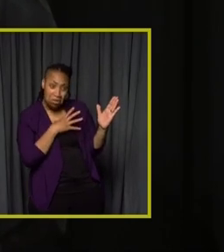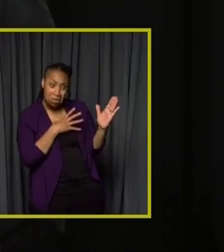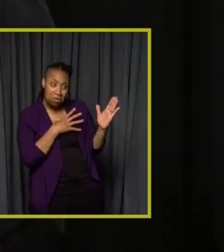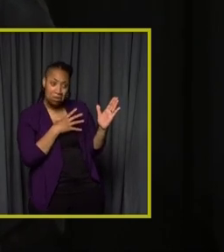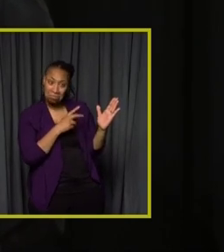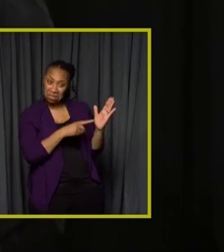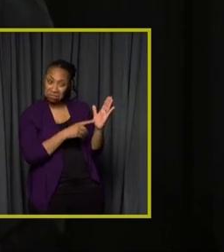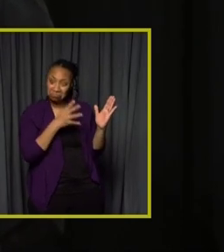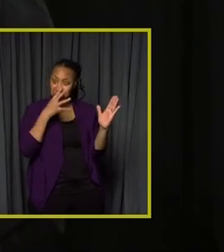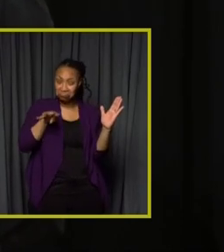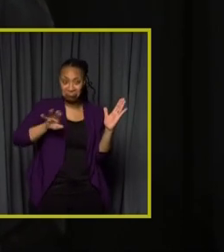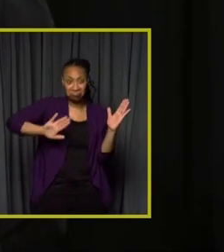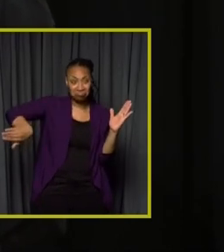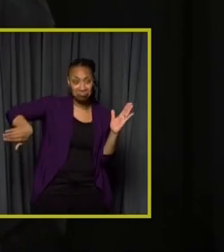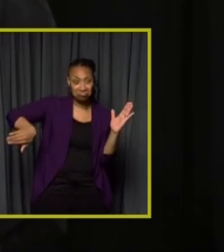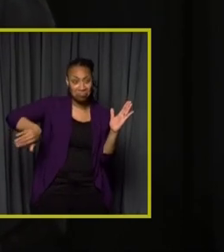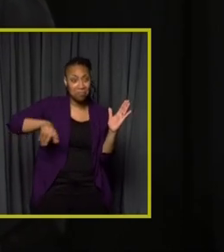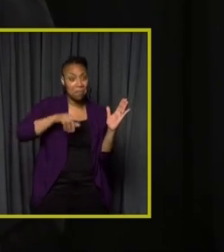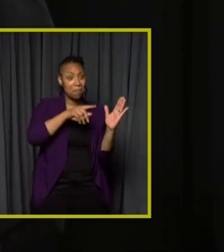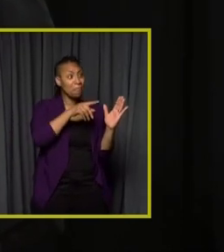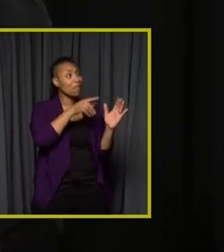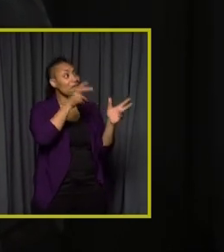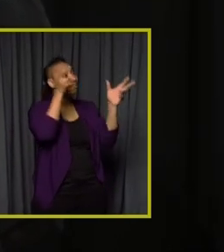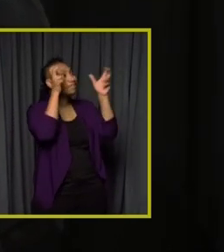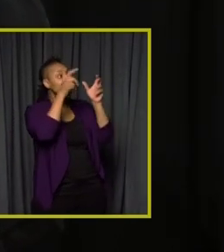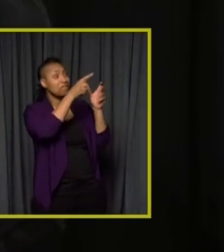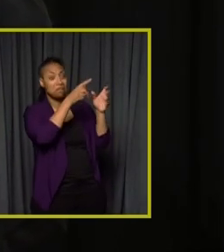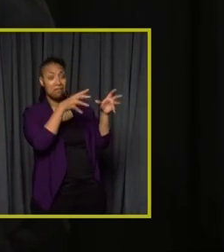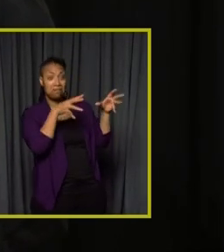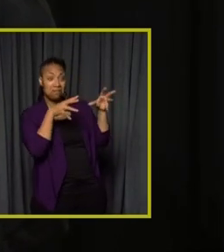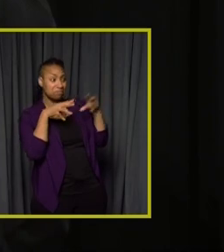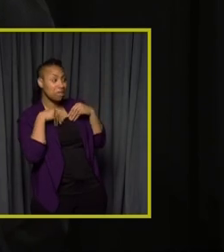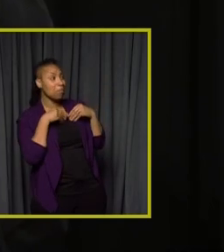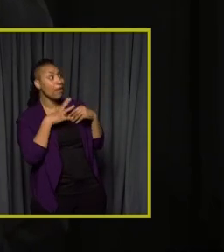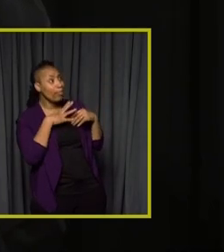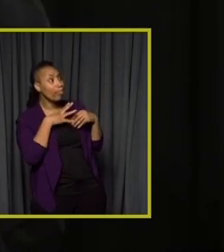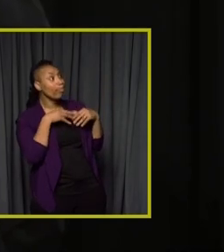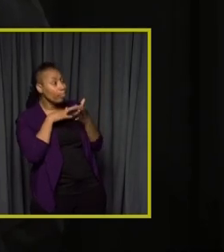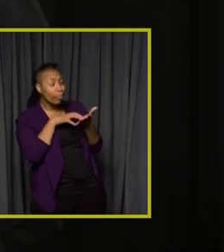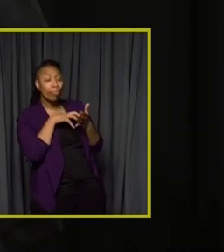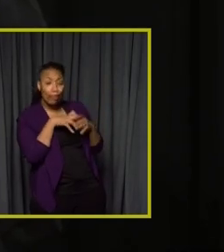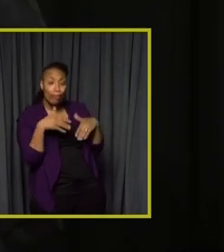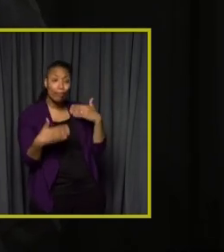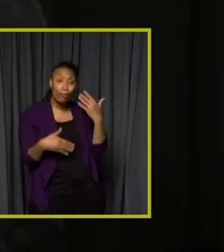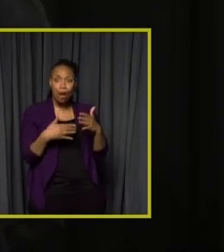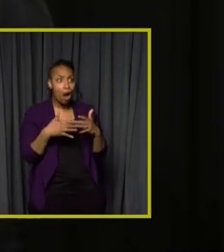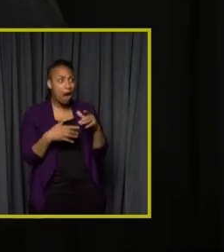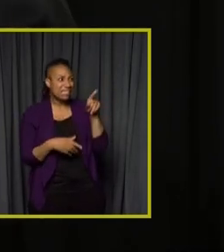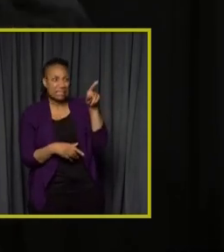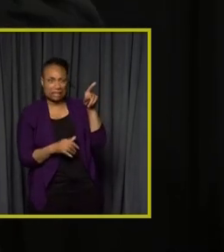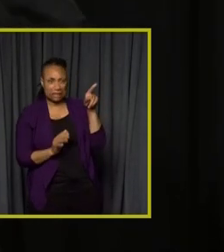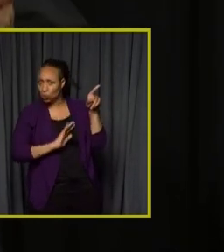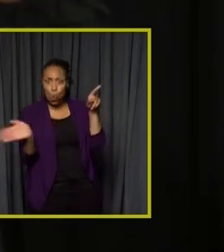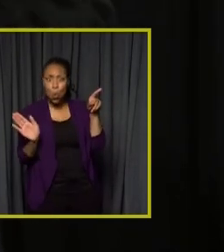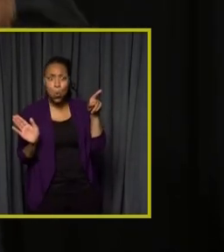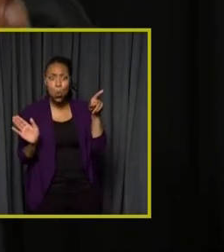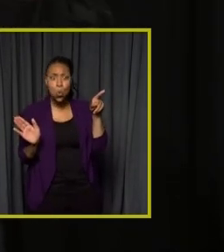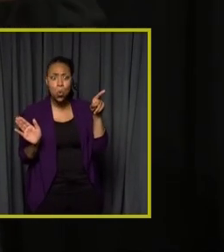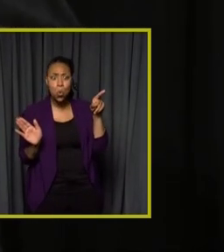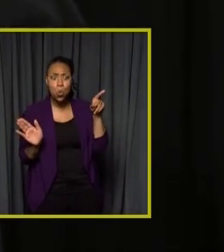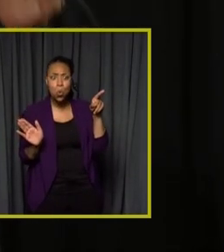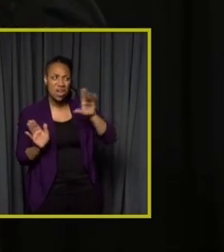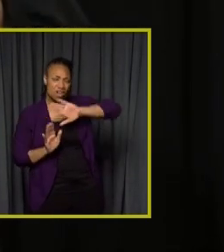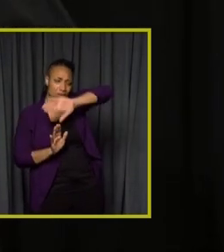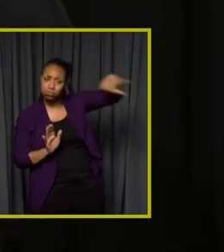is we're building power. We're building power. I'll talk about some of this at the end, but you need to know that the number of poor and low